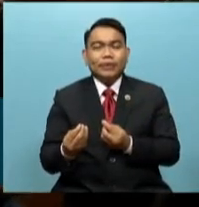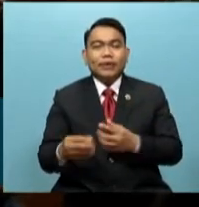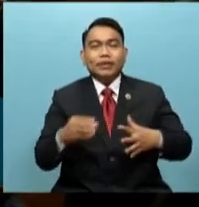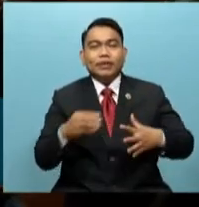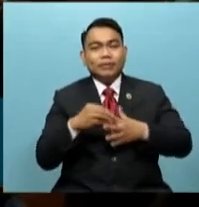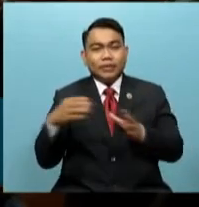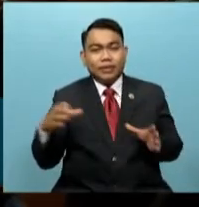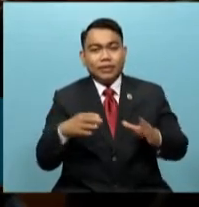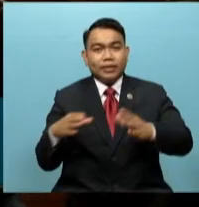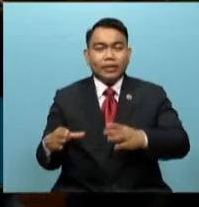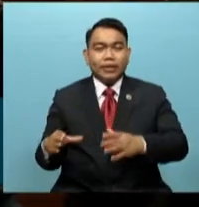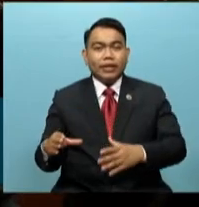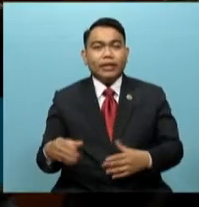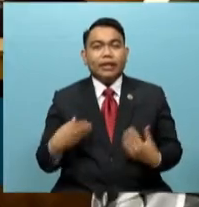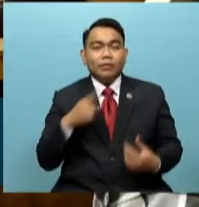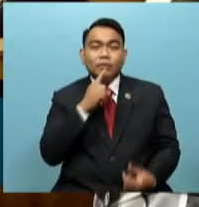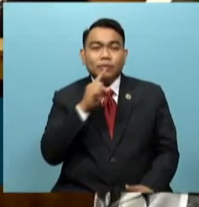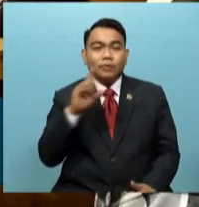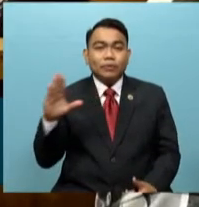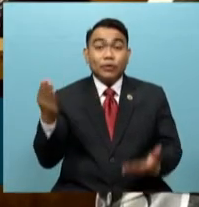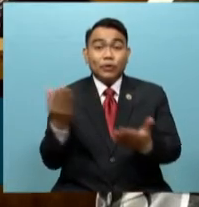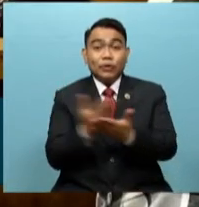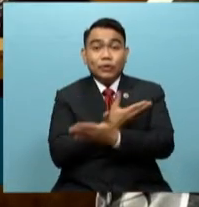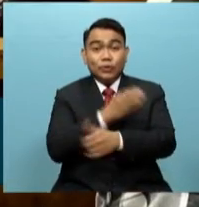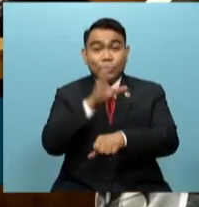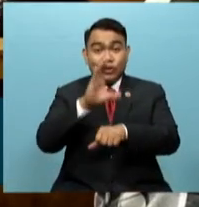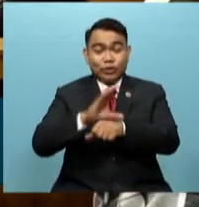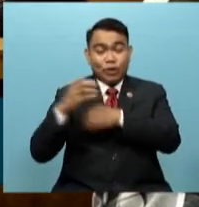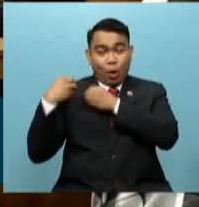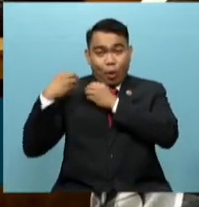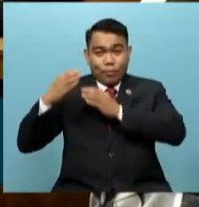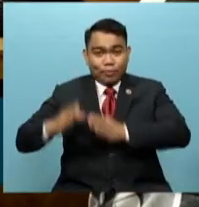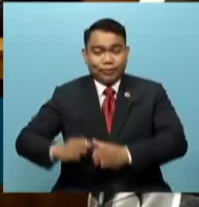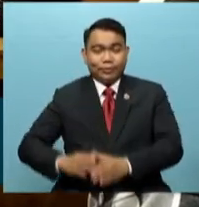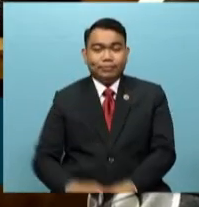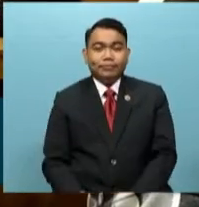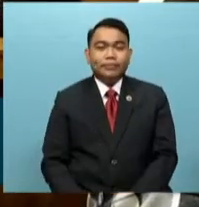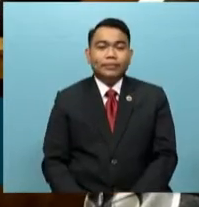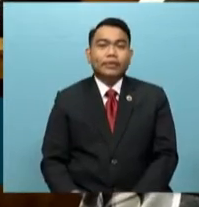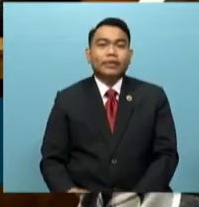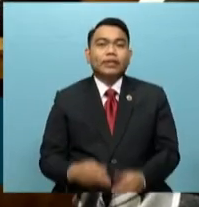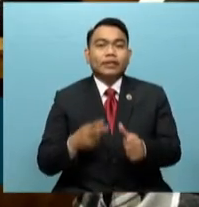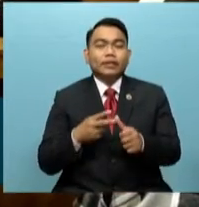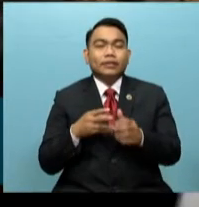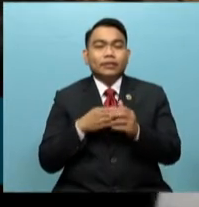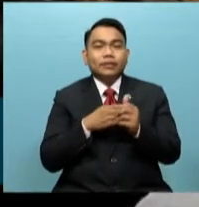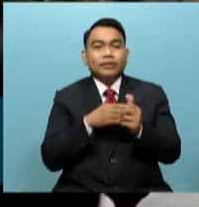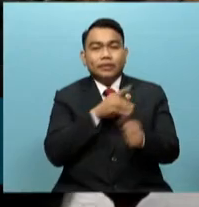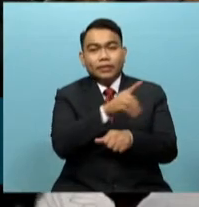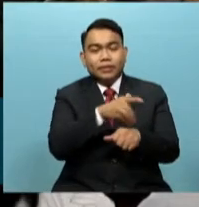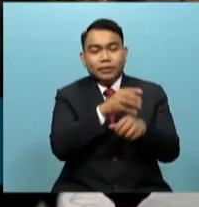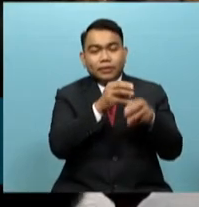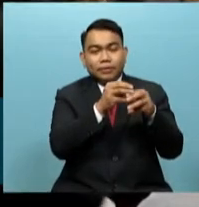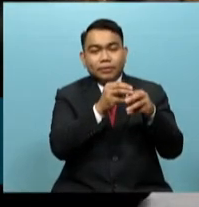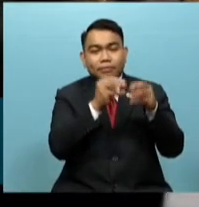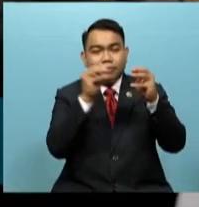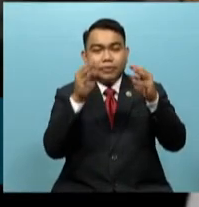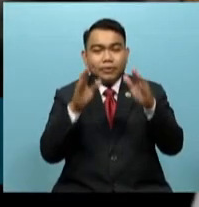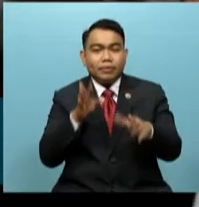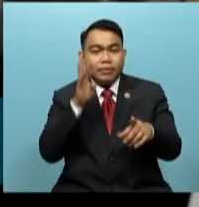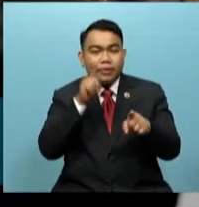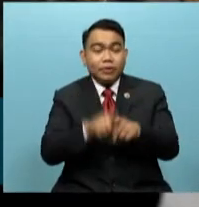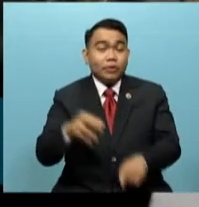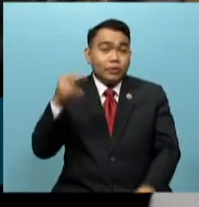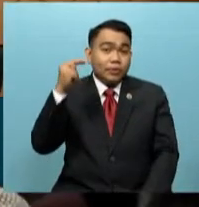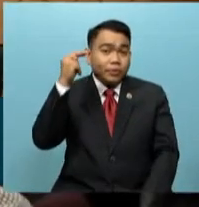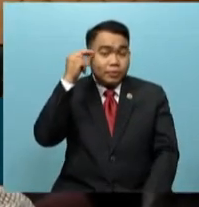and oath-taking of new church officers. Assistant District Supervising Ministers Brother Noli Esperanza